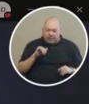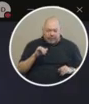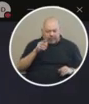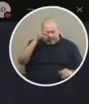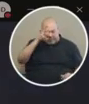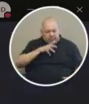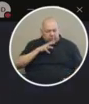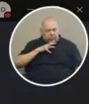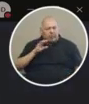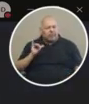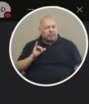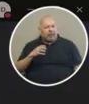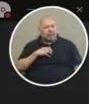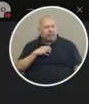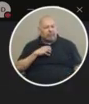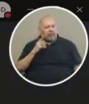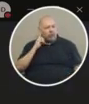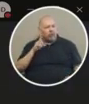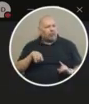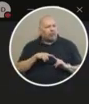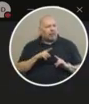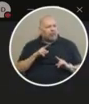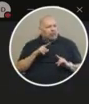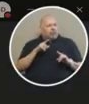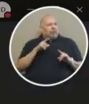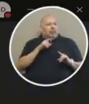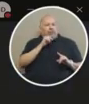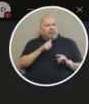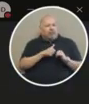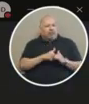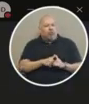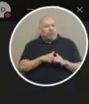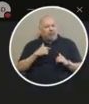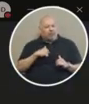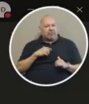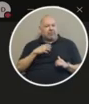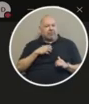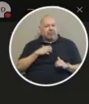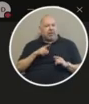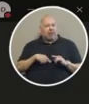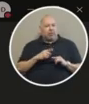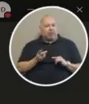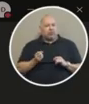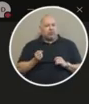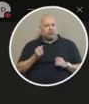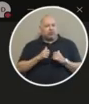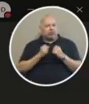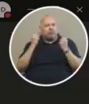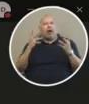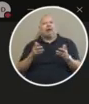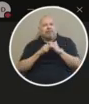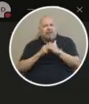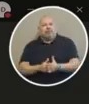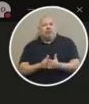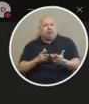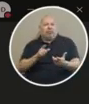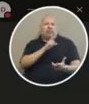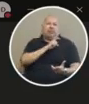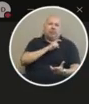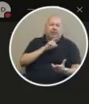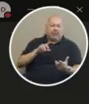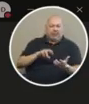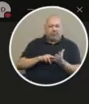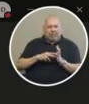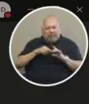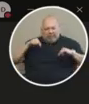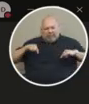same number of complaints you've received or not enough enforcement, we've received complaints on too much enforcement. So,